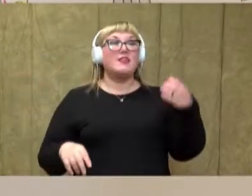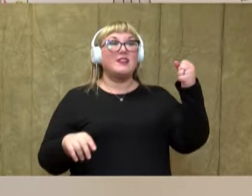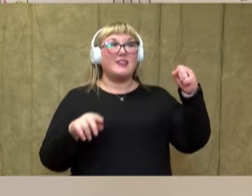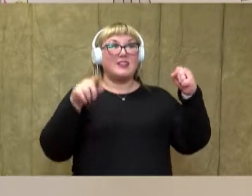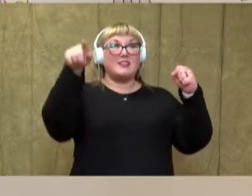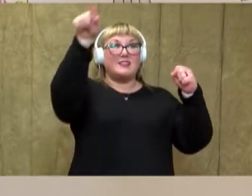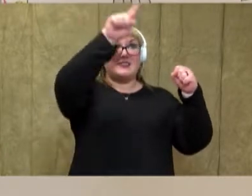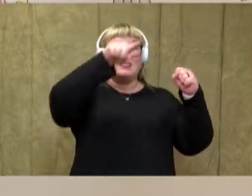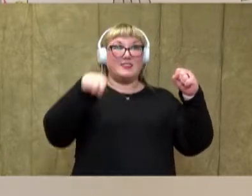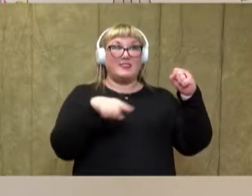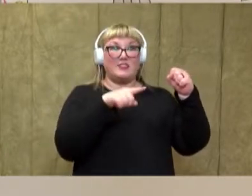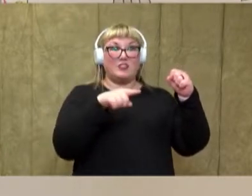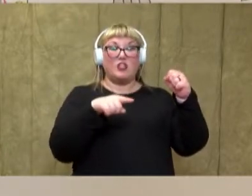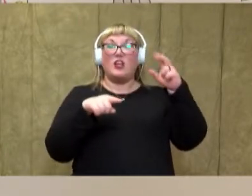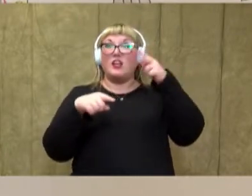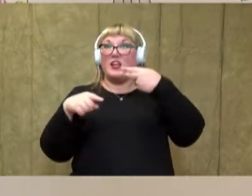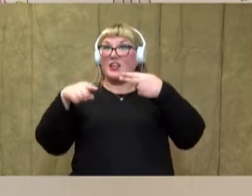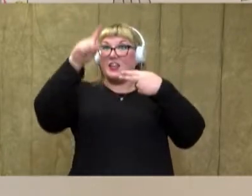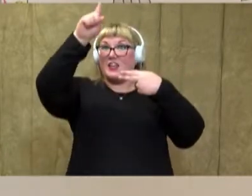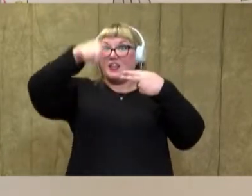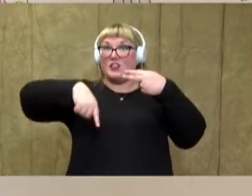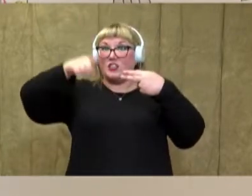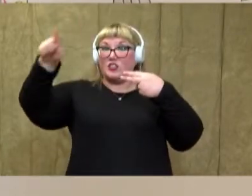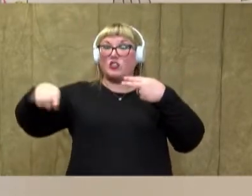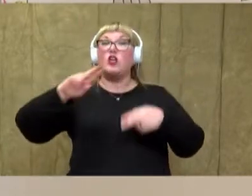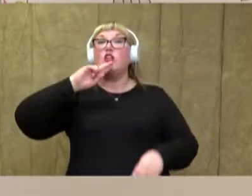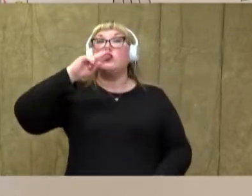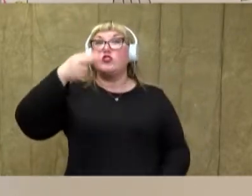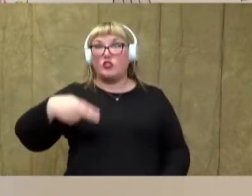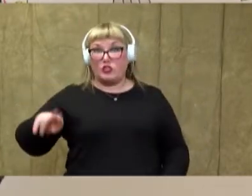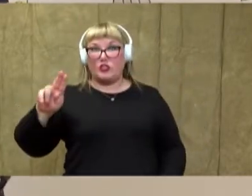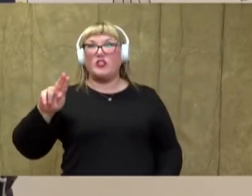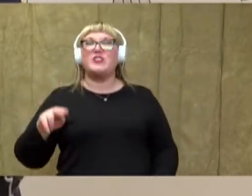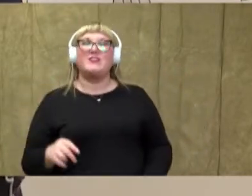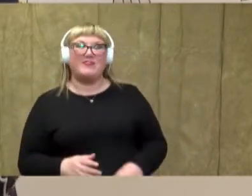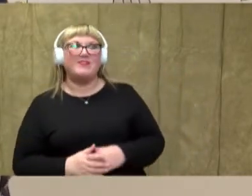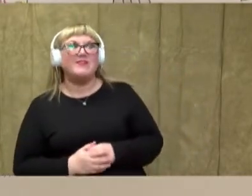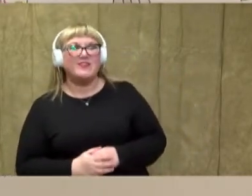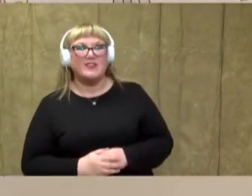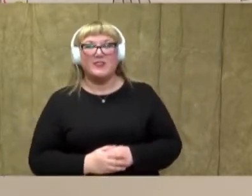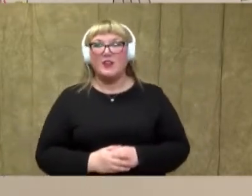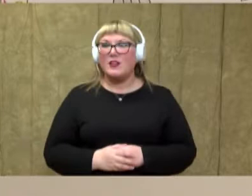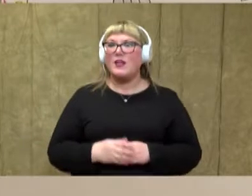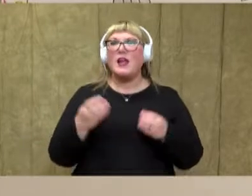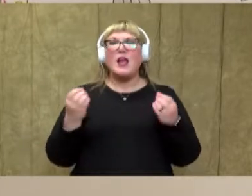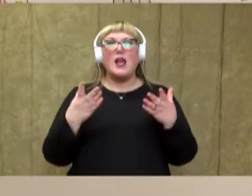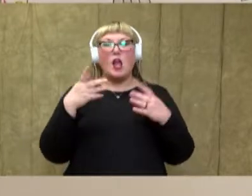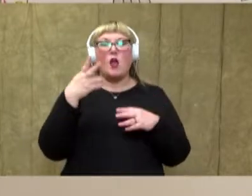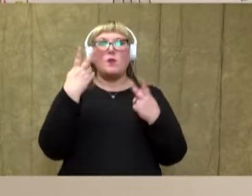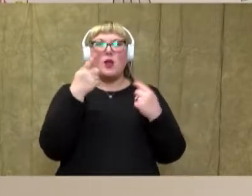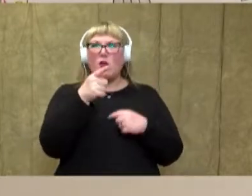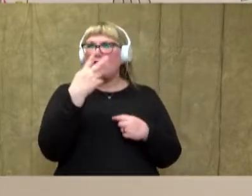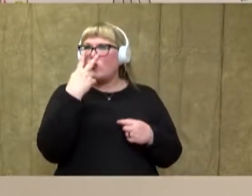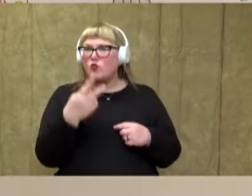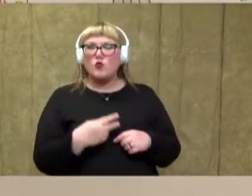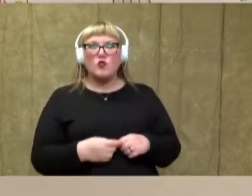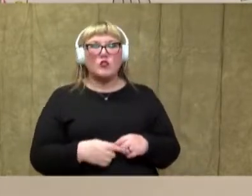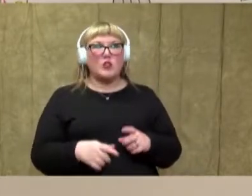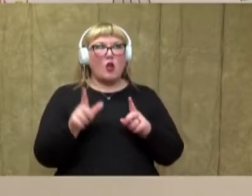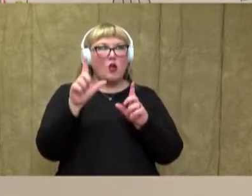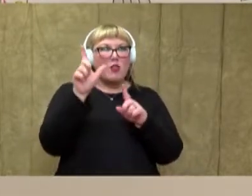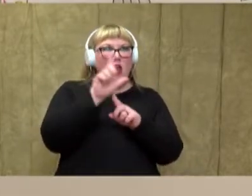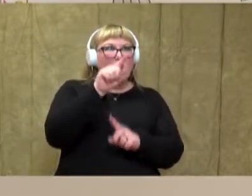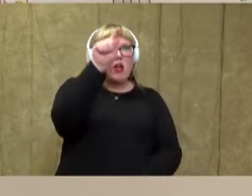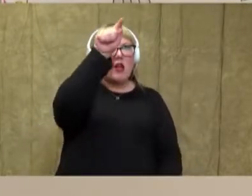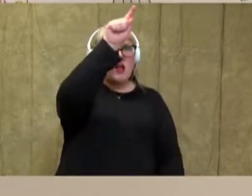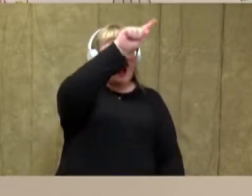S, H, SH. Very good. How many of you saw the letters actually in the air